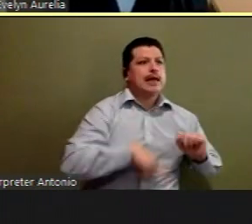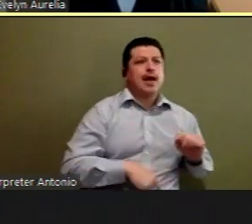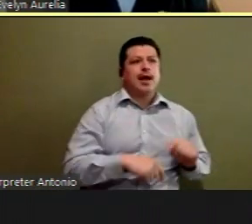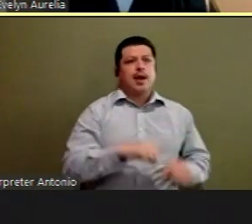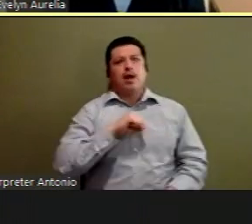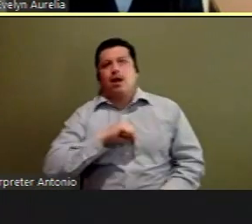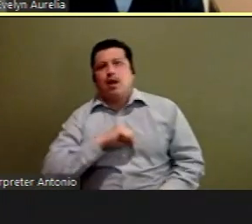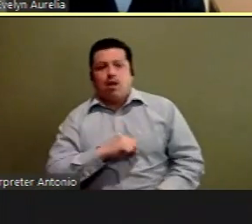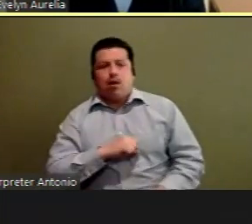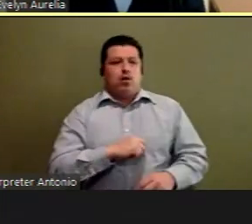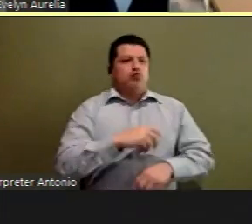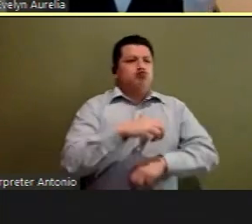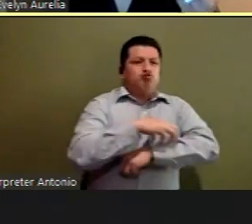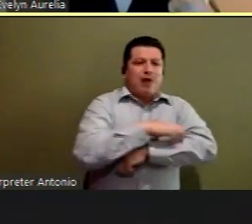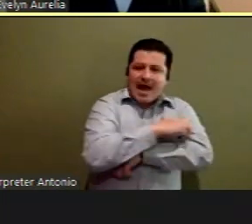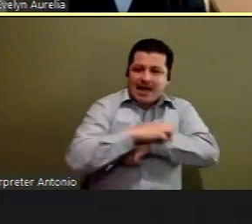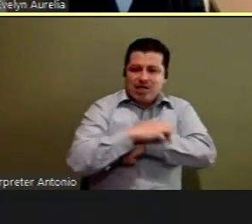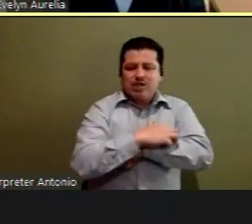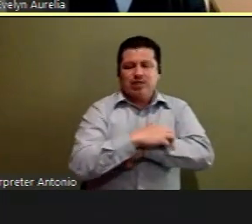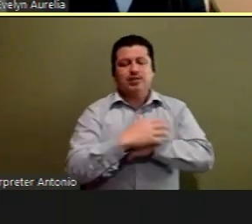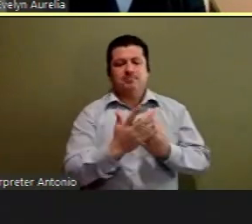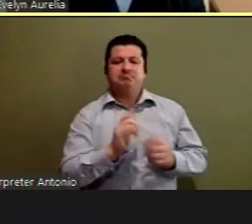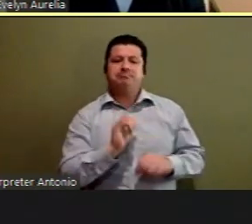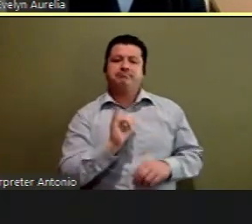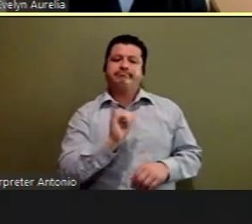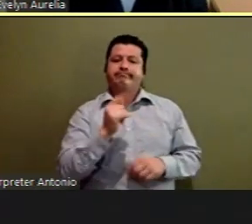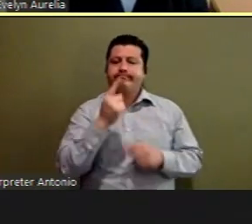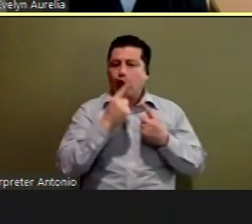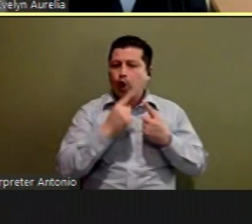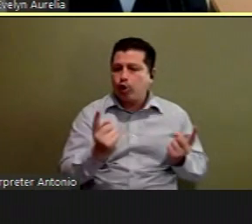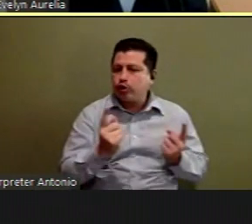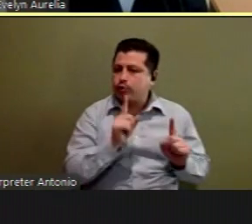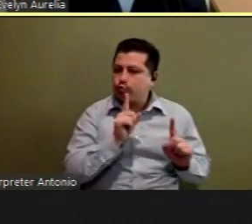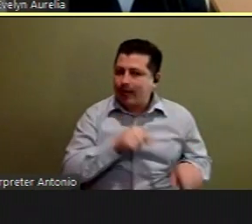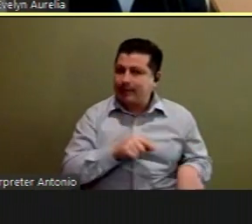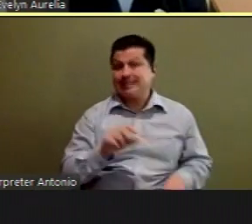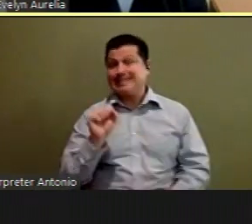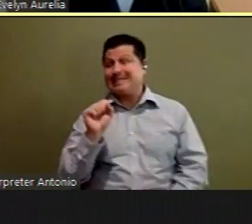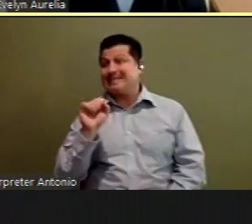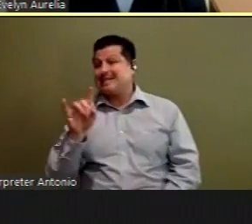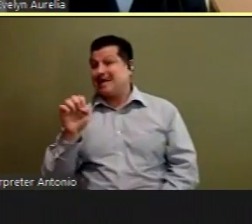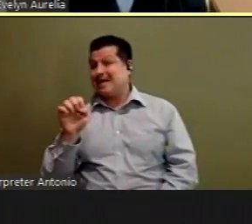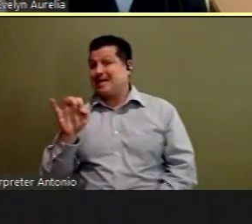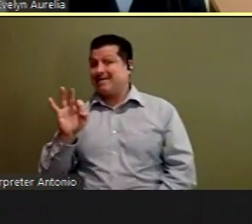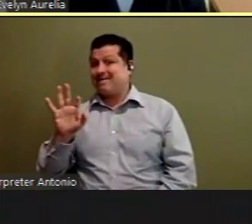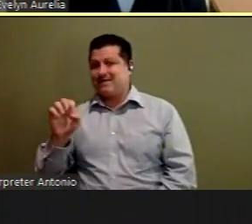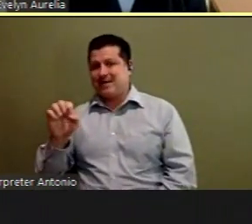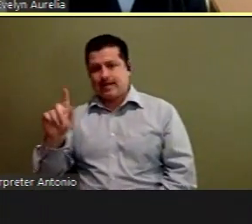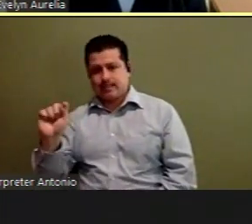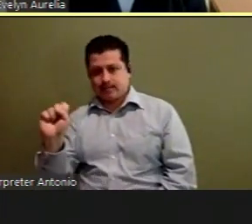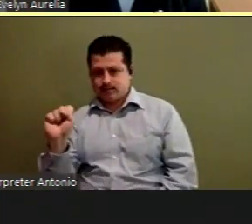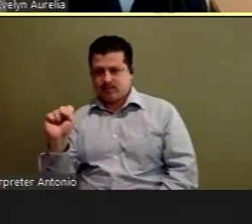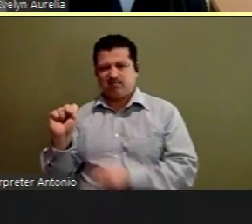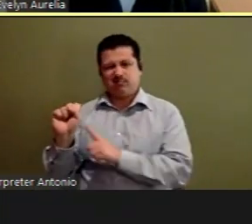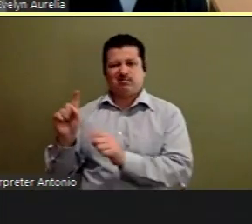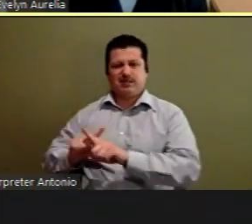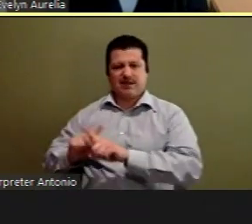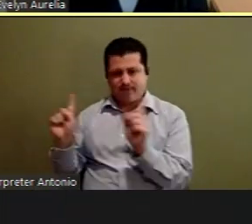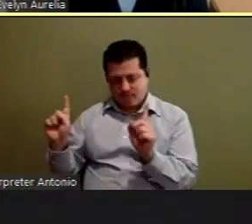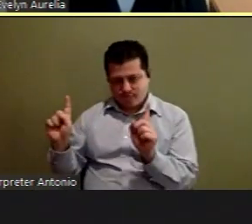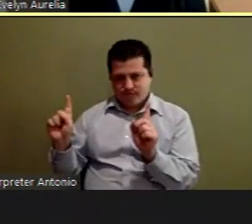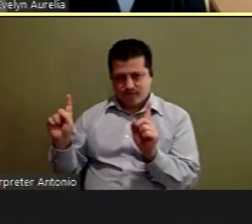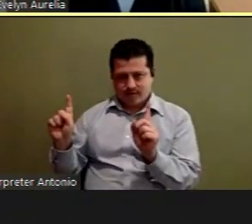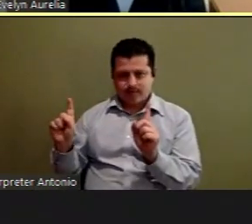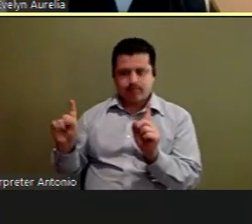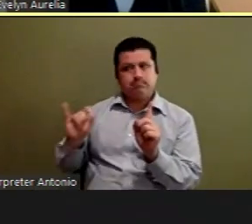large rash. Those are allergic reactions. Side effects are different. Side effects are what the vaccine most likely